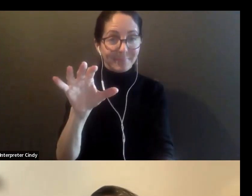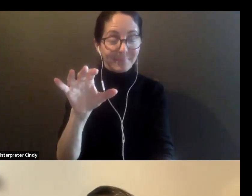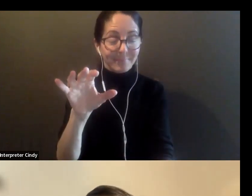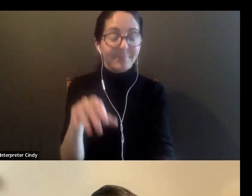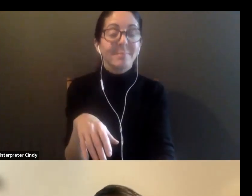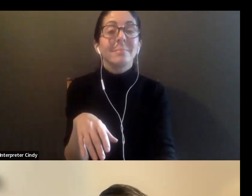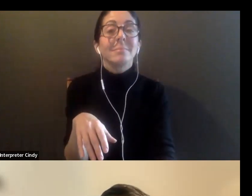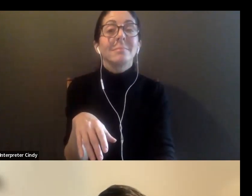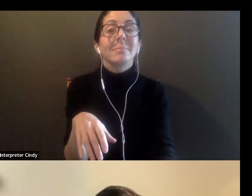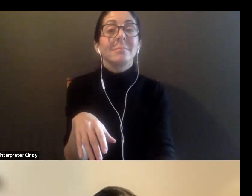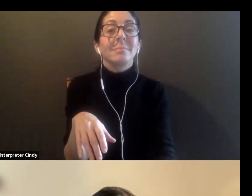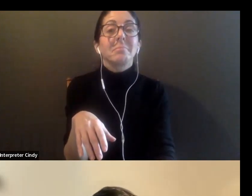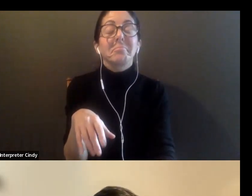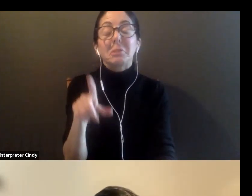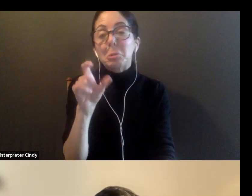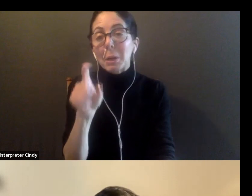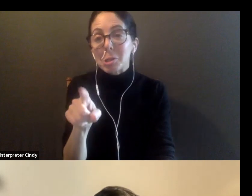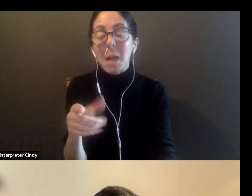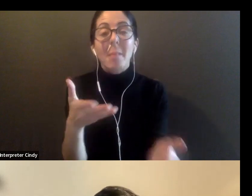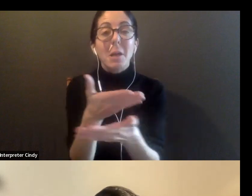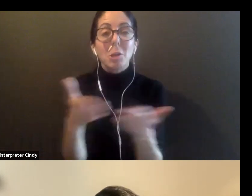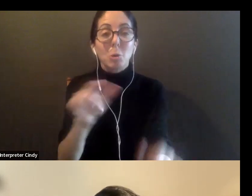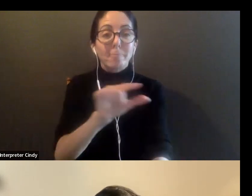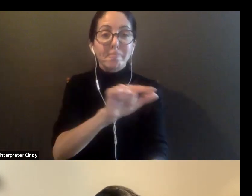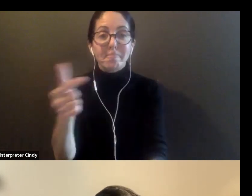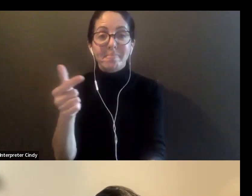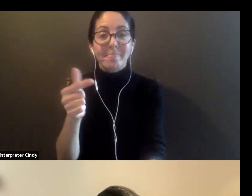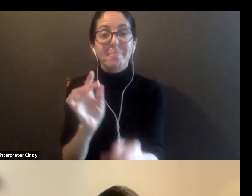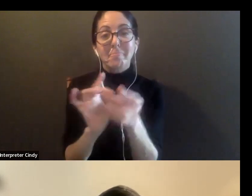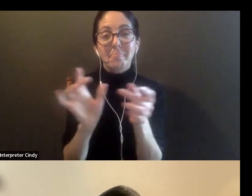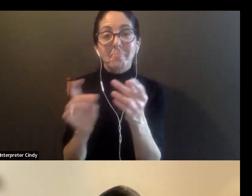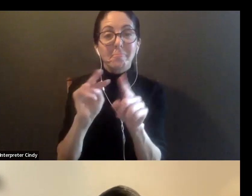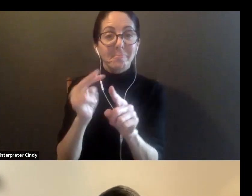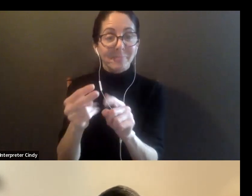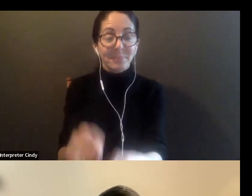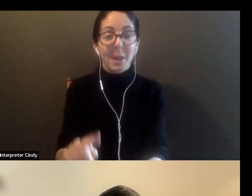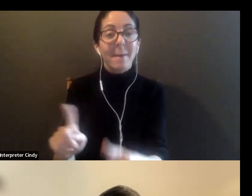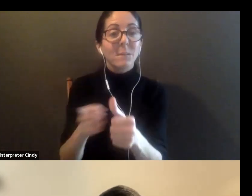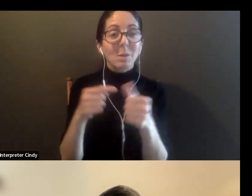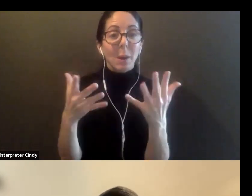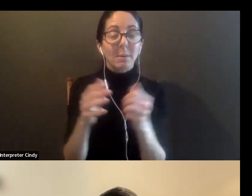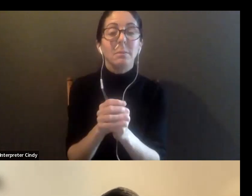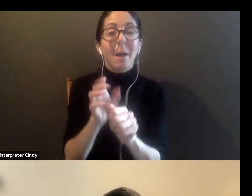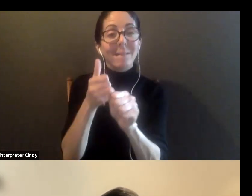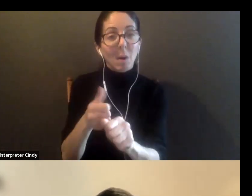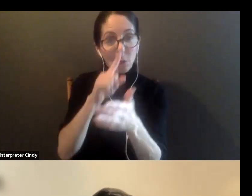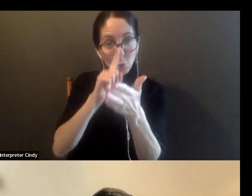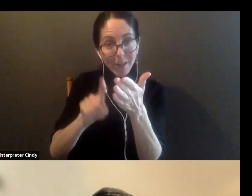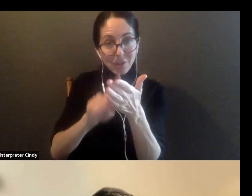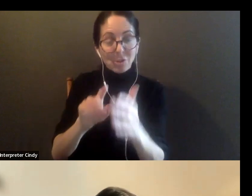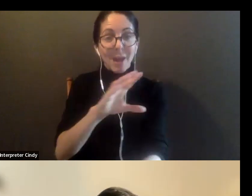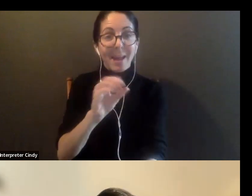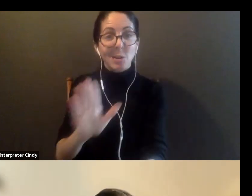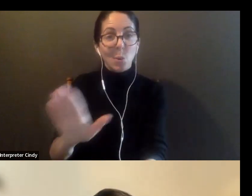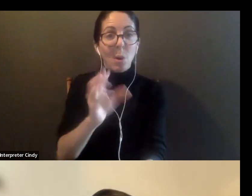you to share your thoughts and speak on the topic. So our first prompt is, based on the research and your own